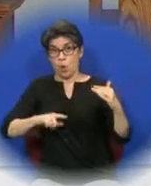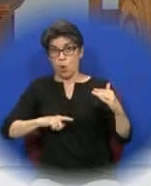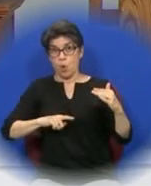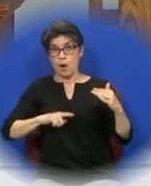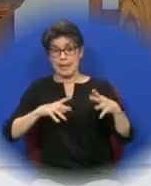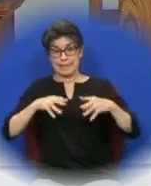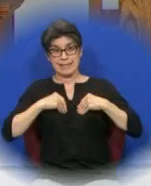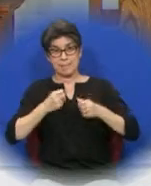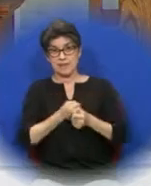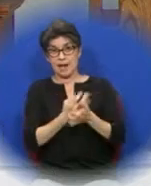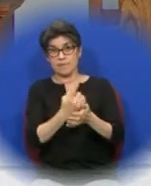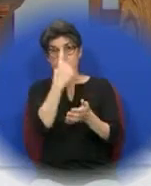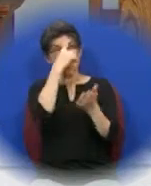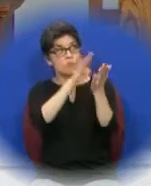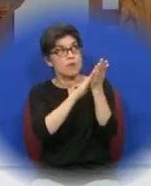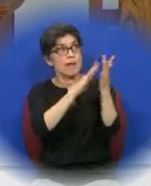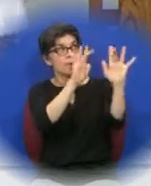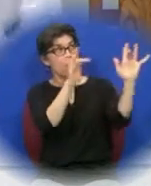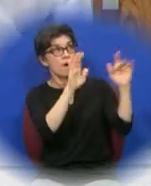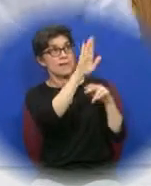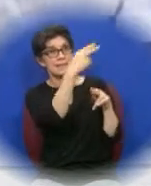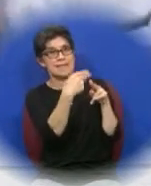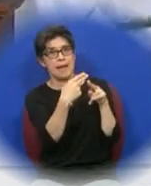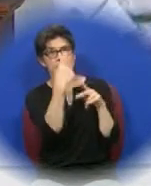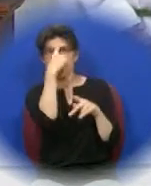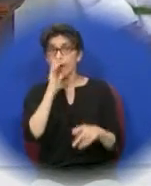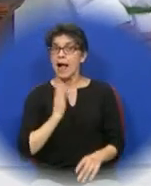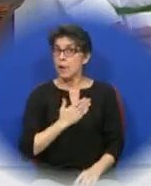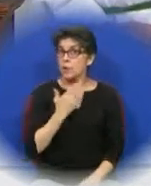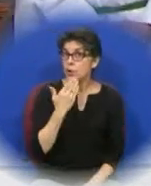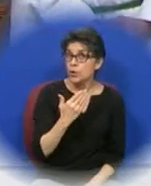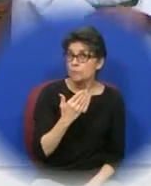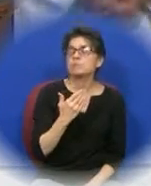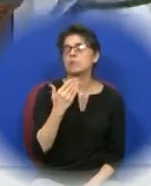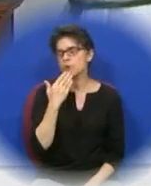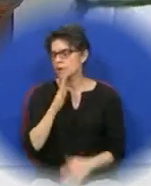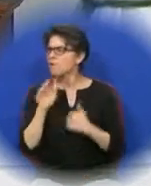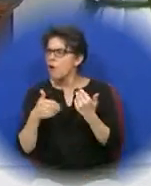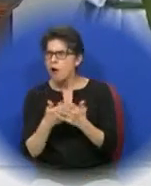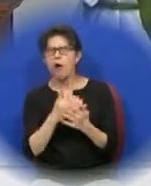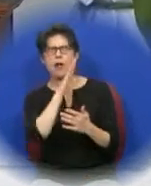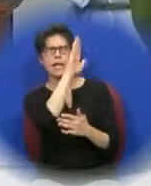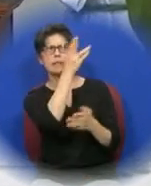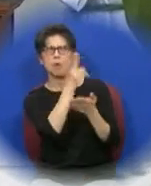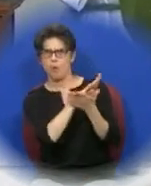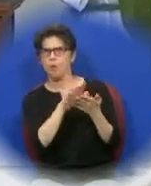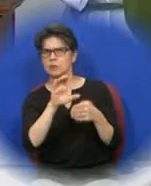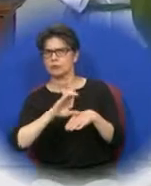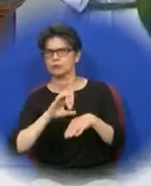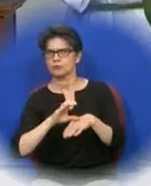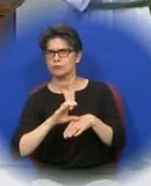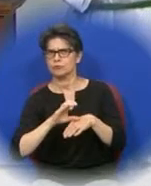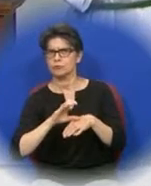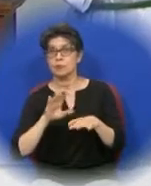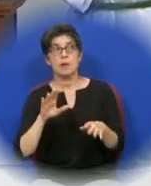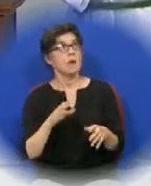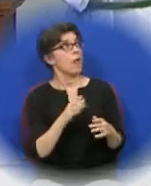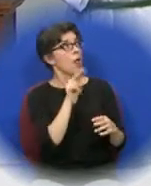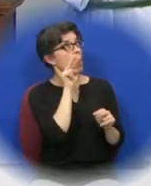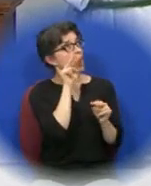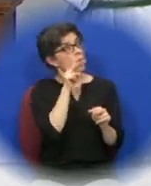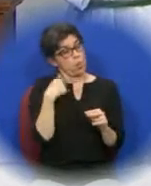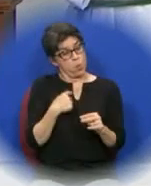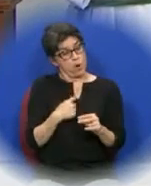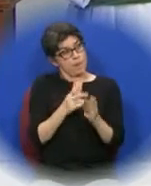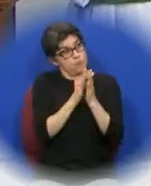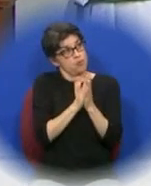hands, for the praise and the glory of his name, for our good and the good of all of his holy church. Look, we pray, O Lord, on the offerings